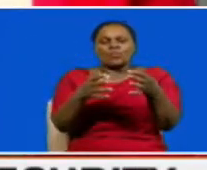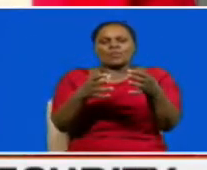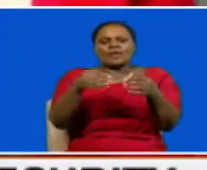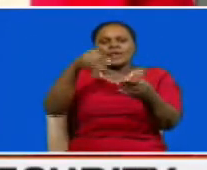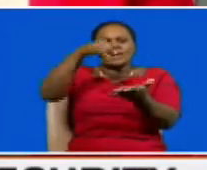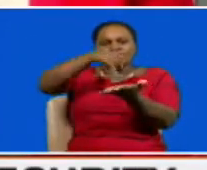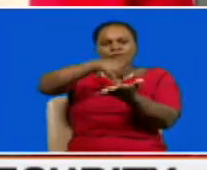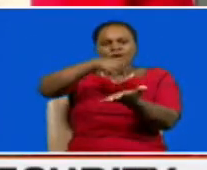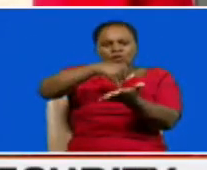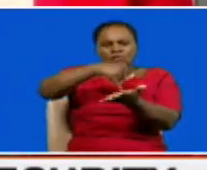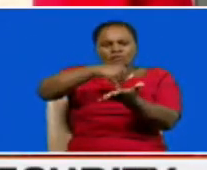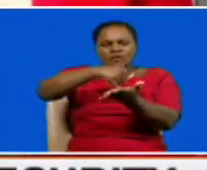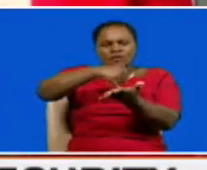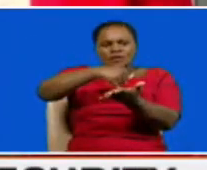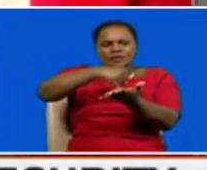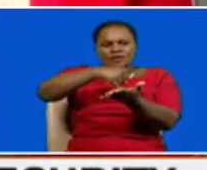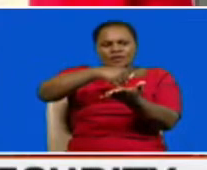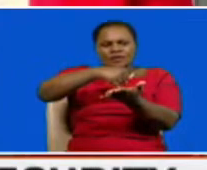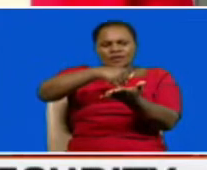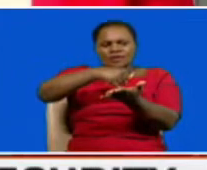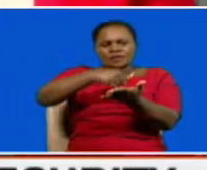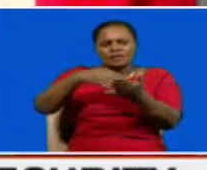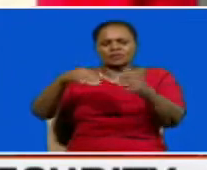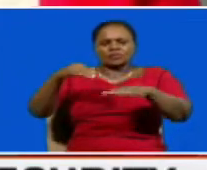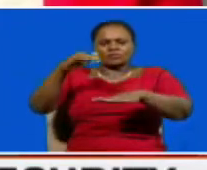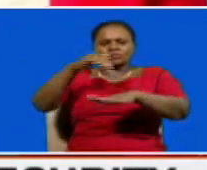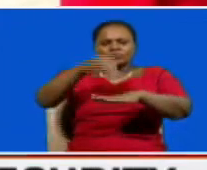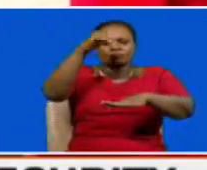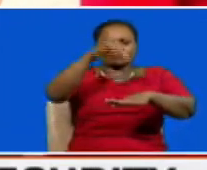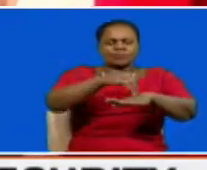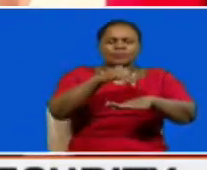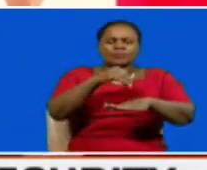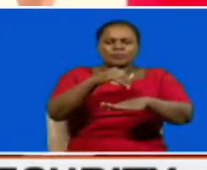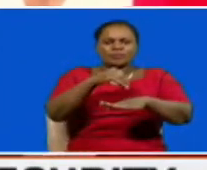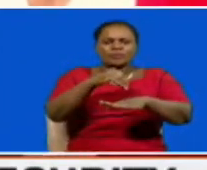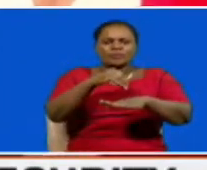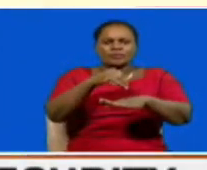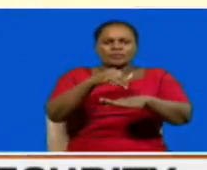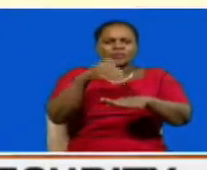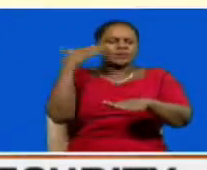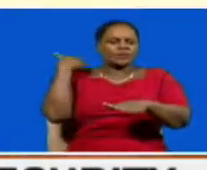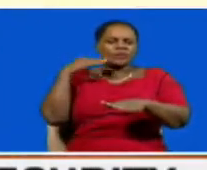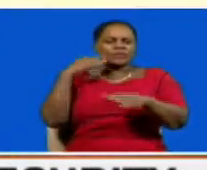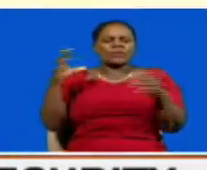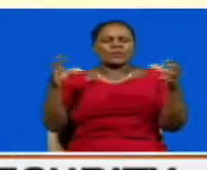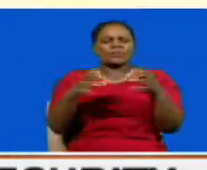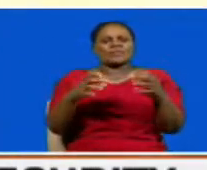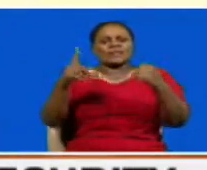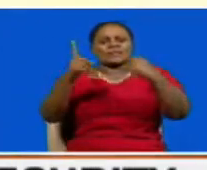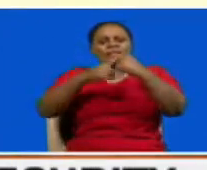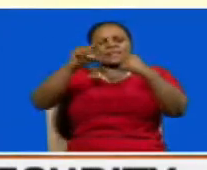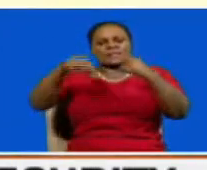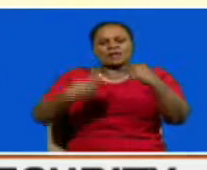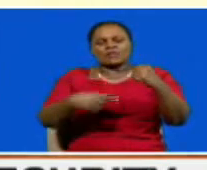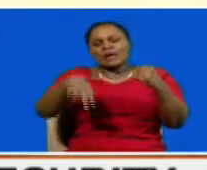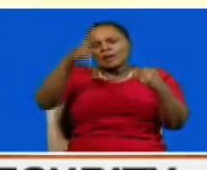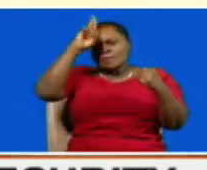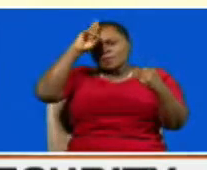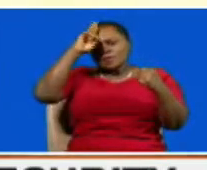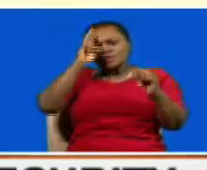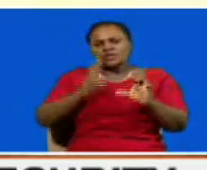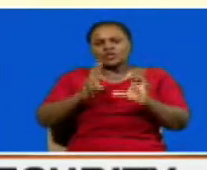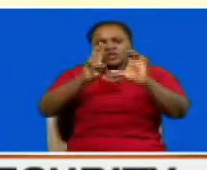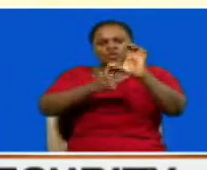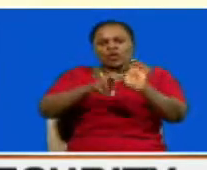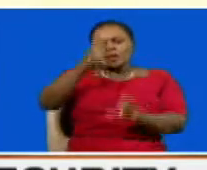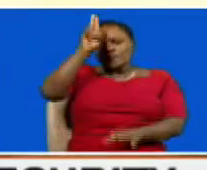urban areas in the country to disrupt the existing criminal food chain. 6,000 police officers who have joined the